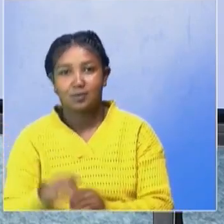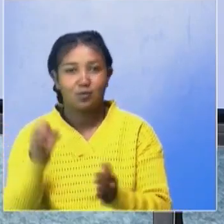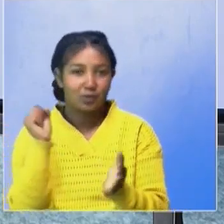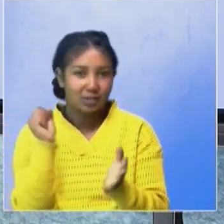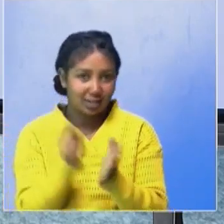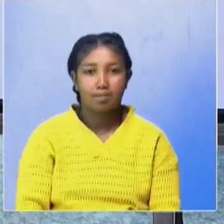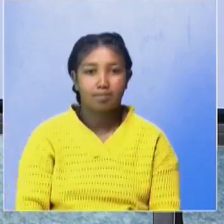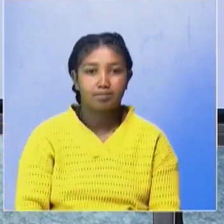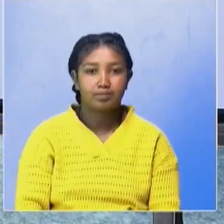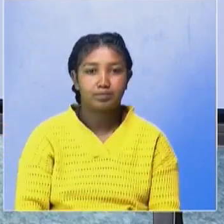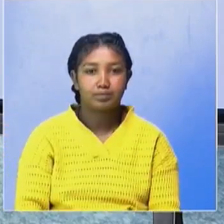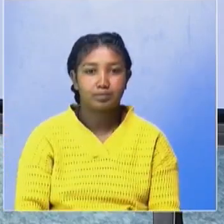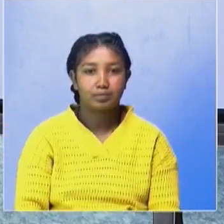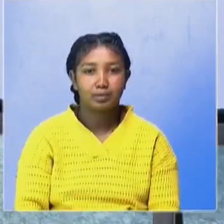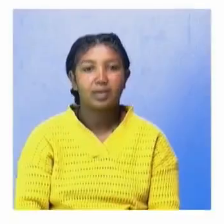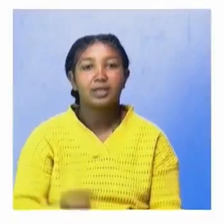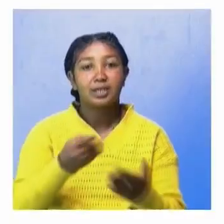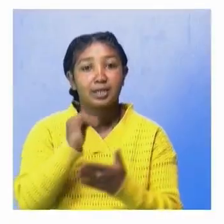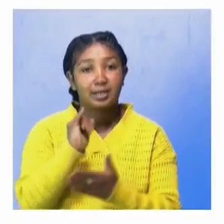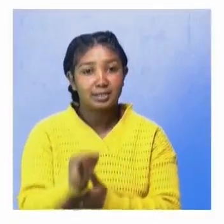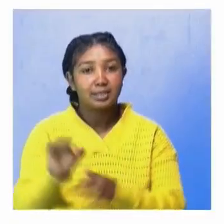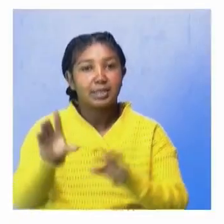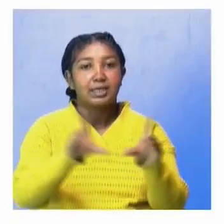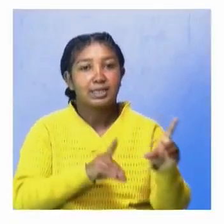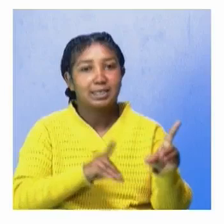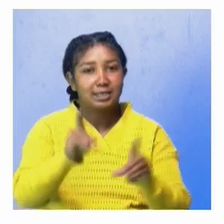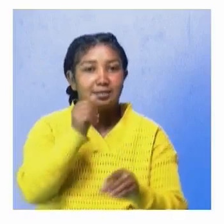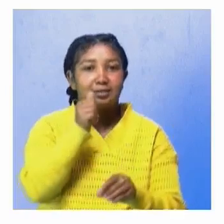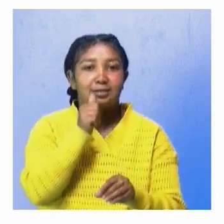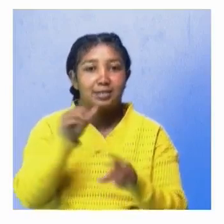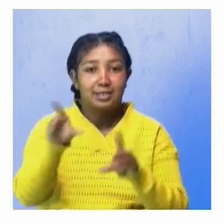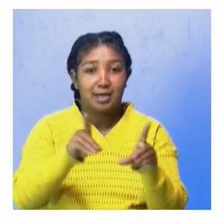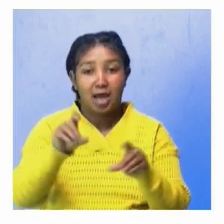example, here is does